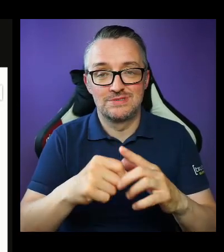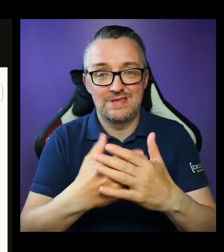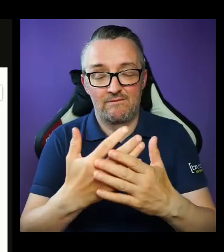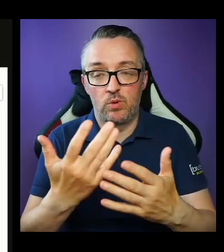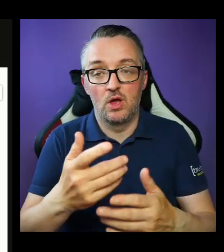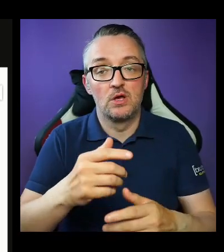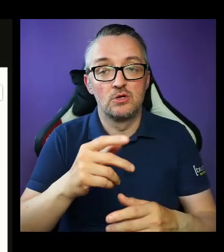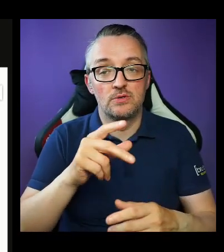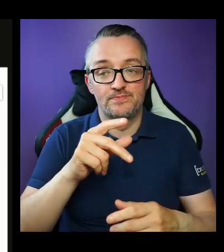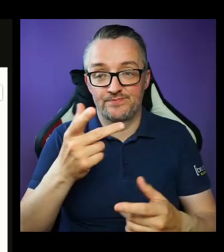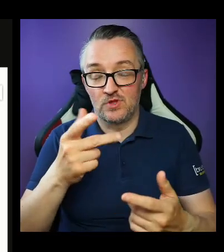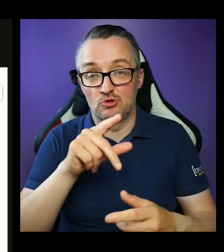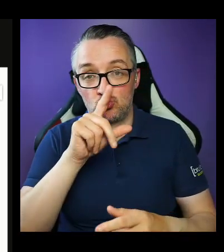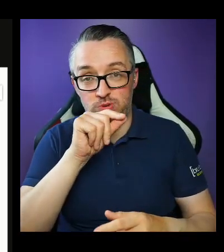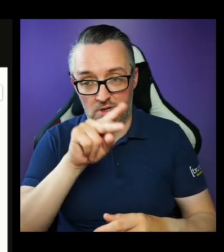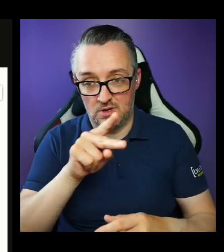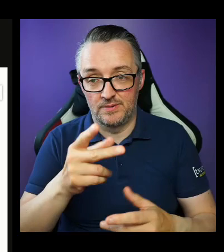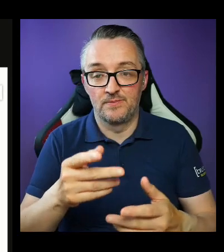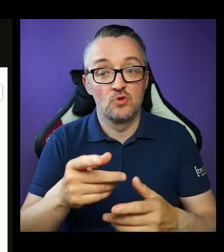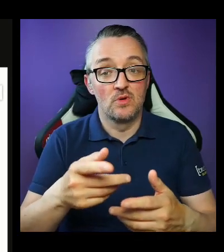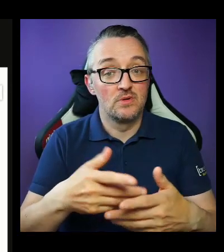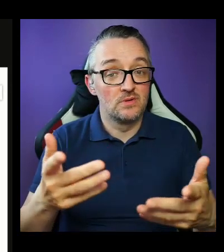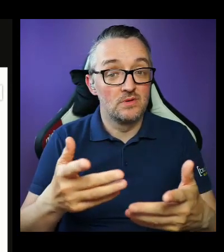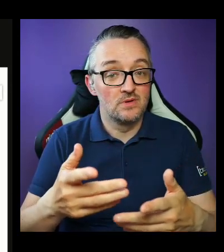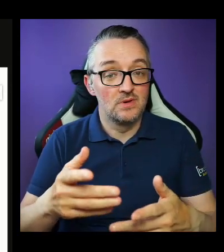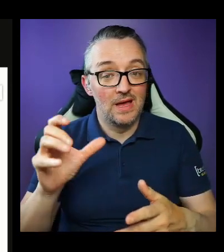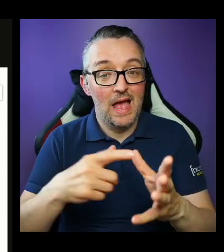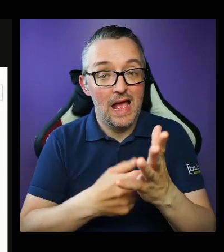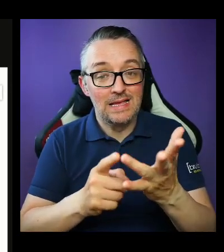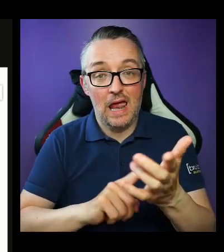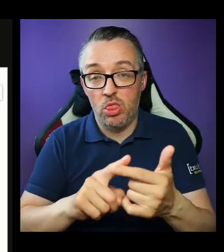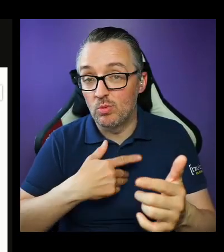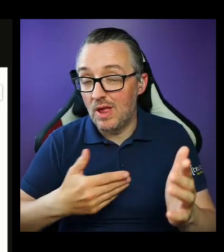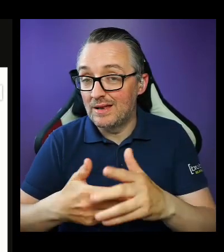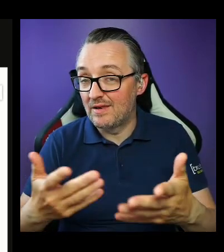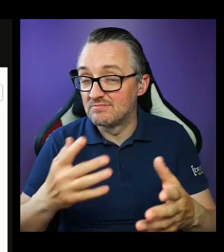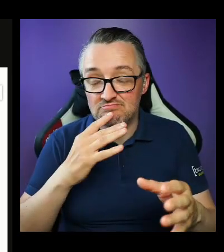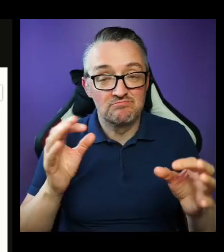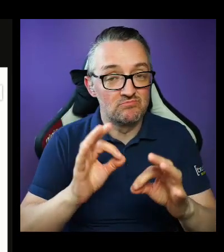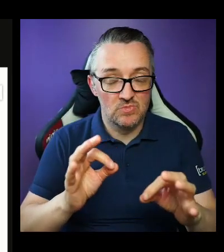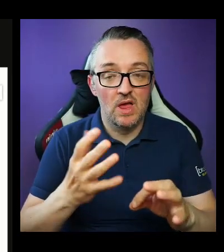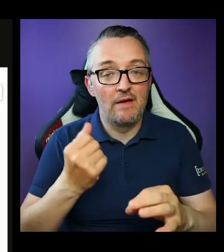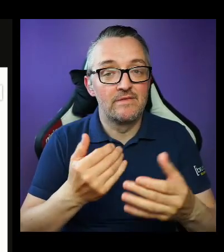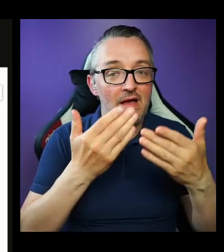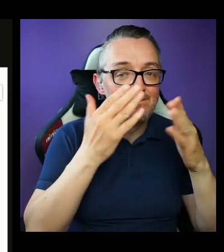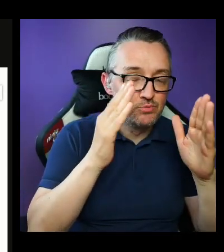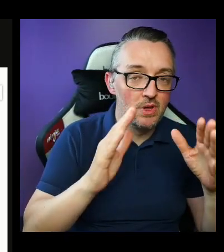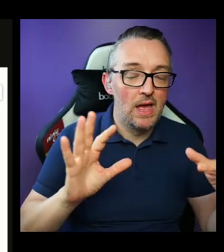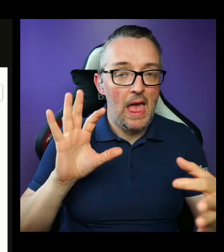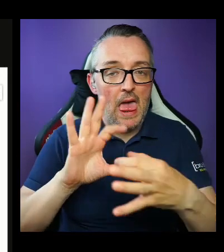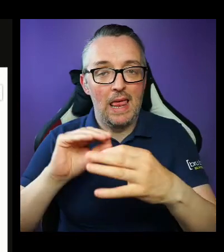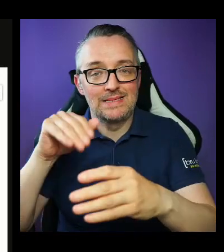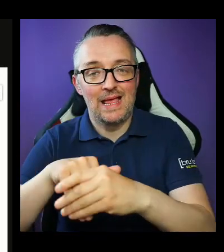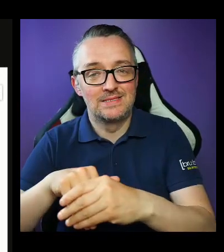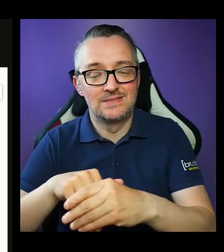group. Anyway, just before I let everyone go, anything from you, Carol? No, I think that's it. We've also got the Facebook and the LinkedIn groups that I don't feel